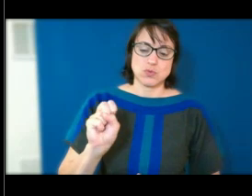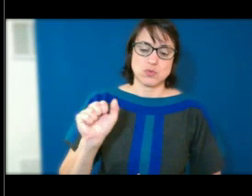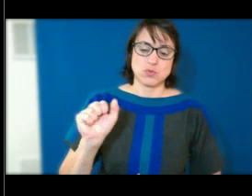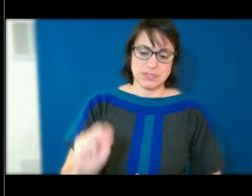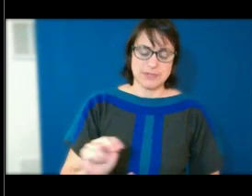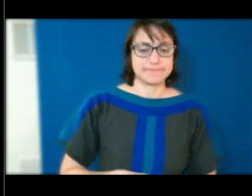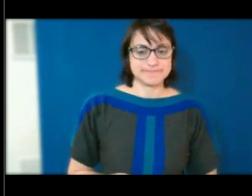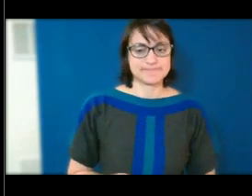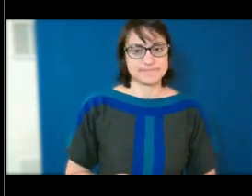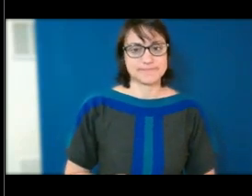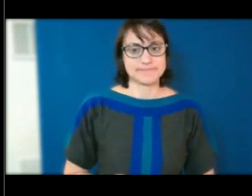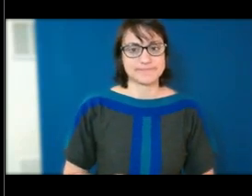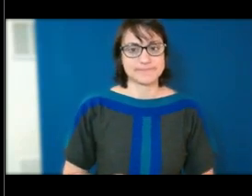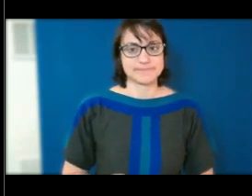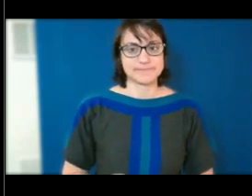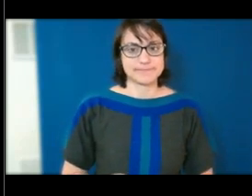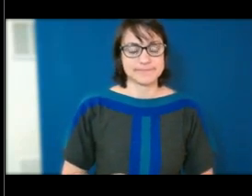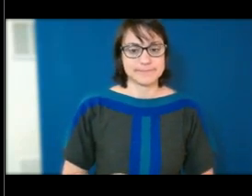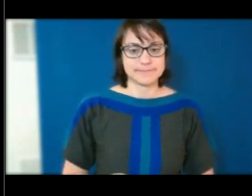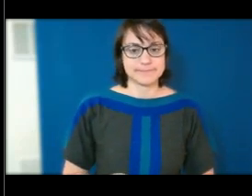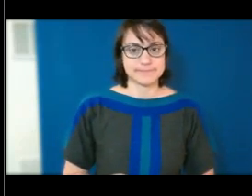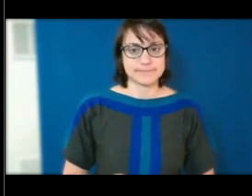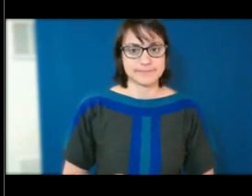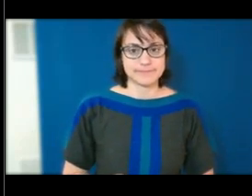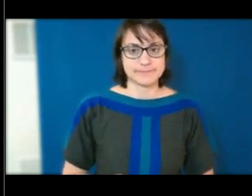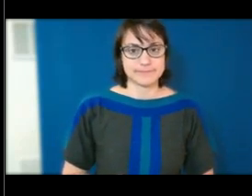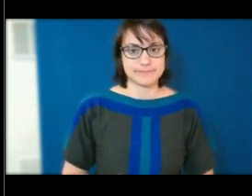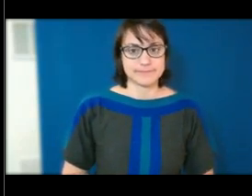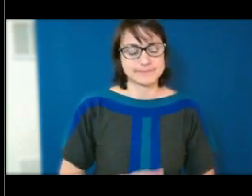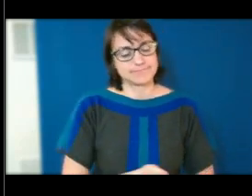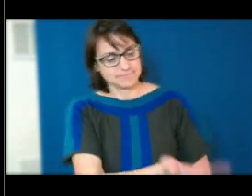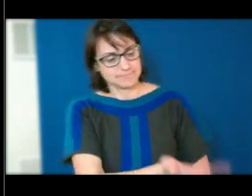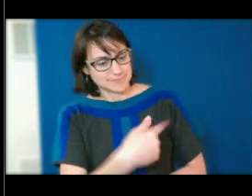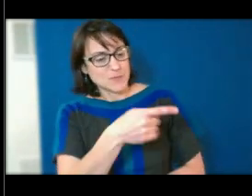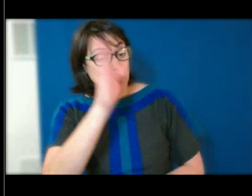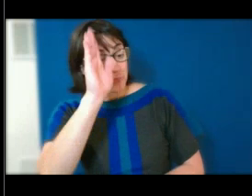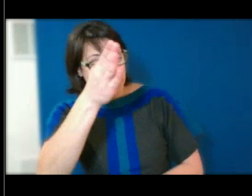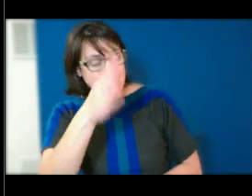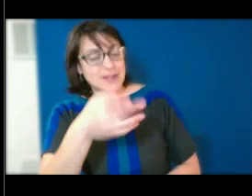Can you come give her a presentation? Yes, Susan, come over here. You're going to present, and then we're doing the panel. Yes.